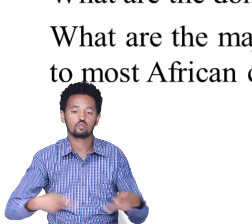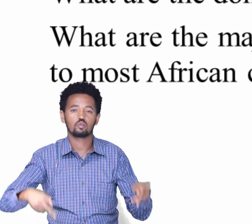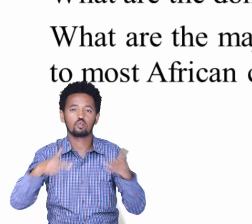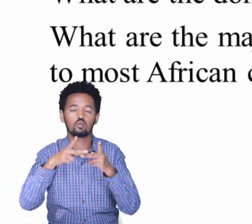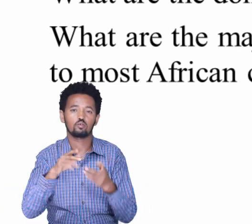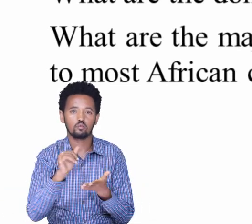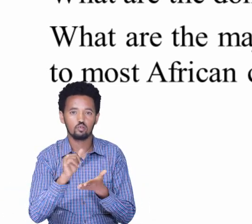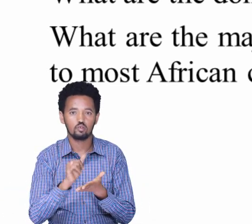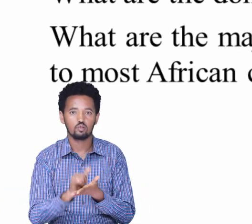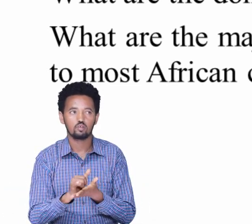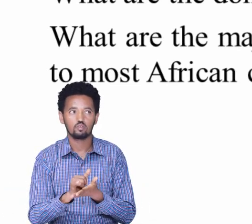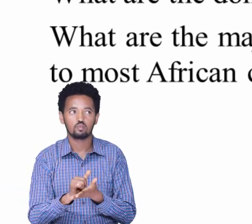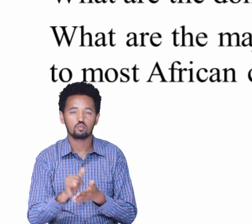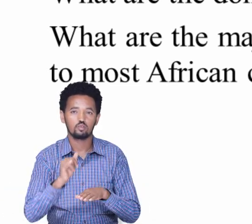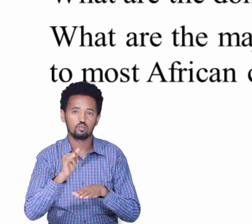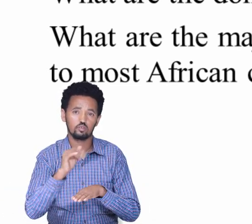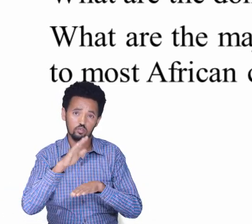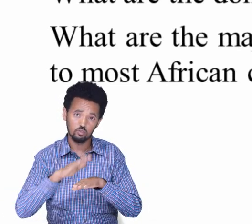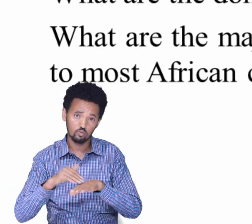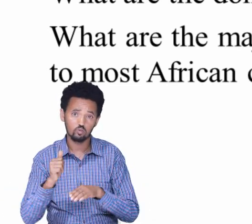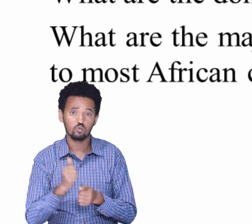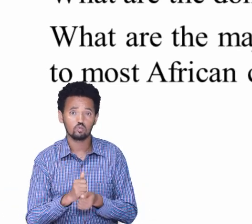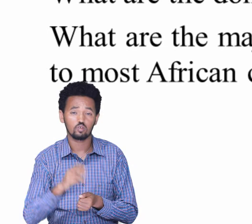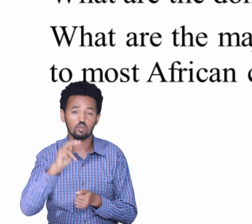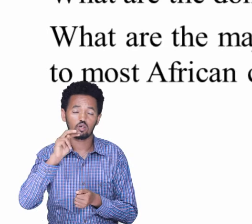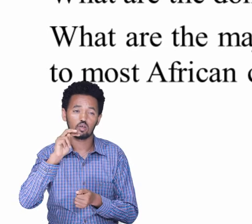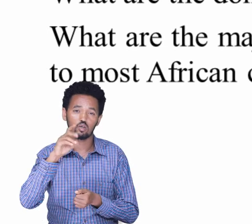lesson, please students do these activities.